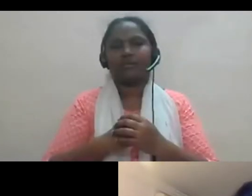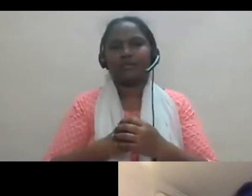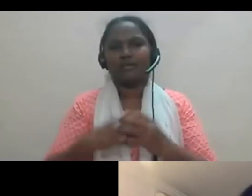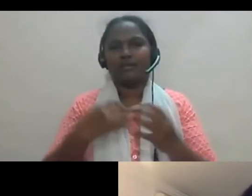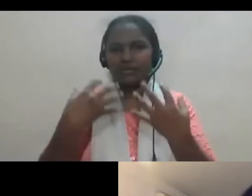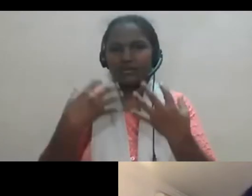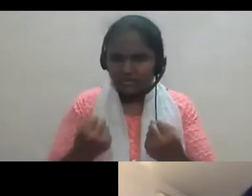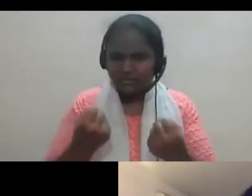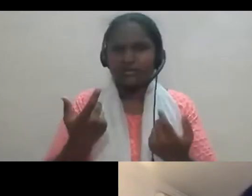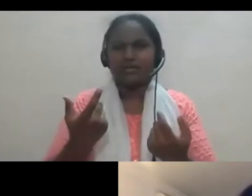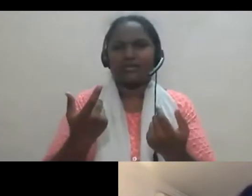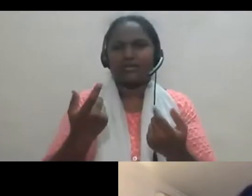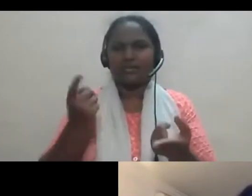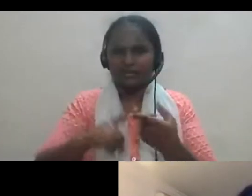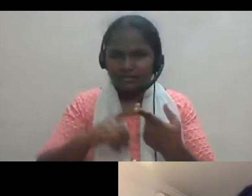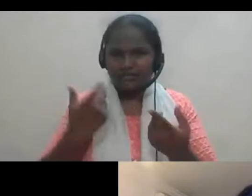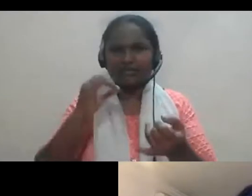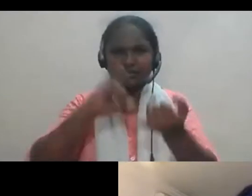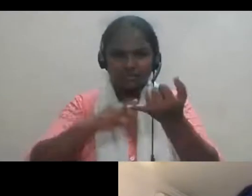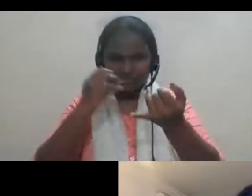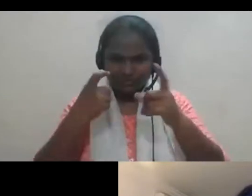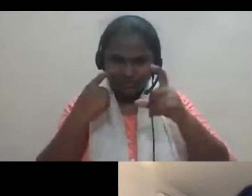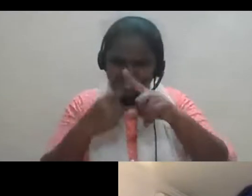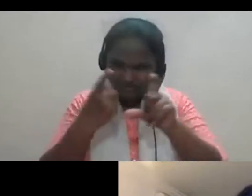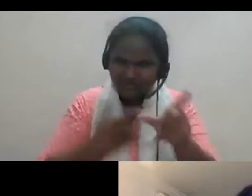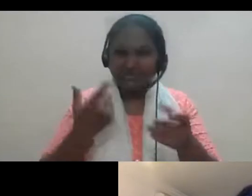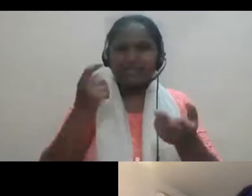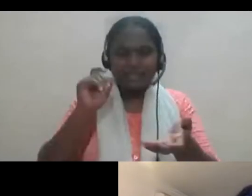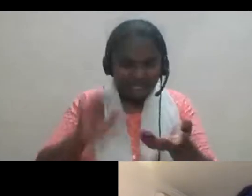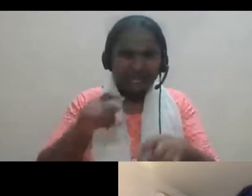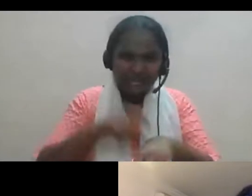there are issues in society that are, you know,